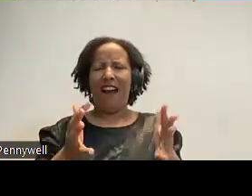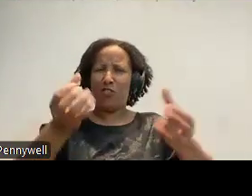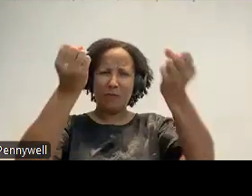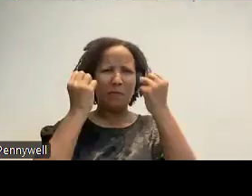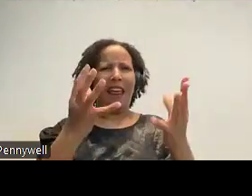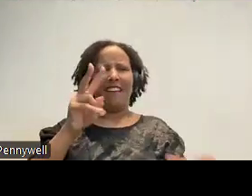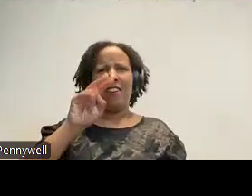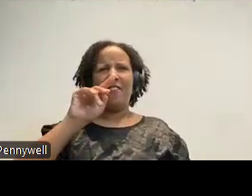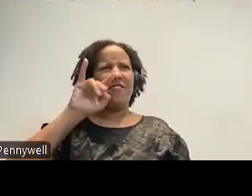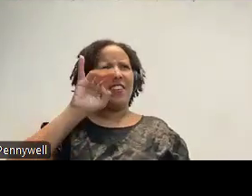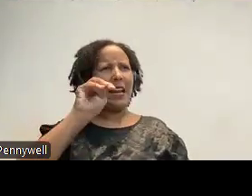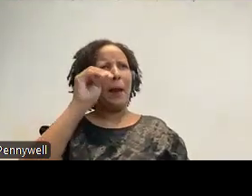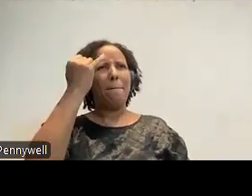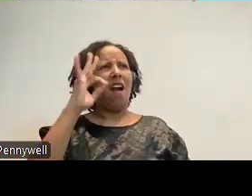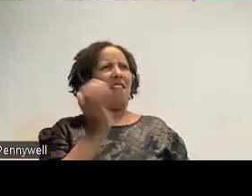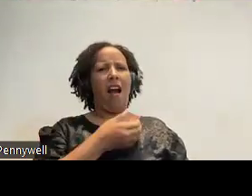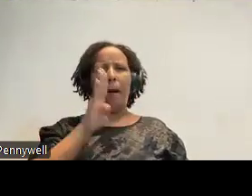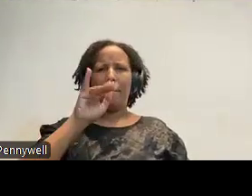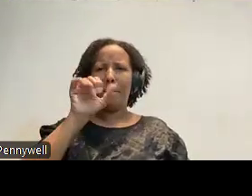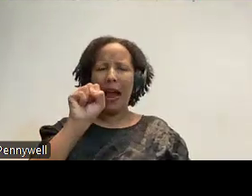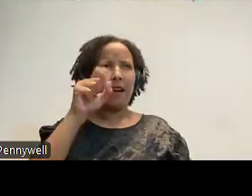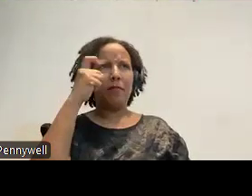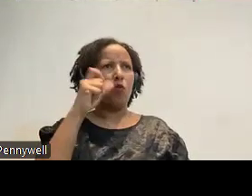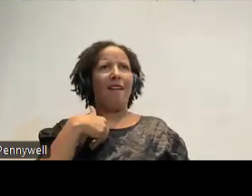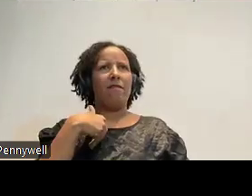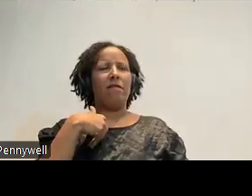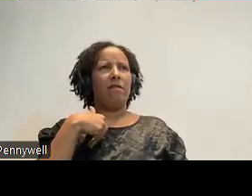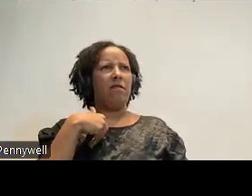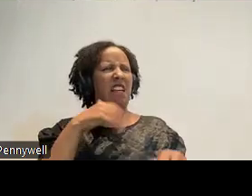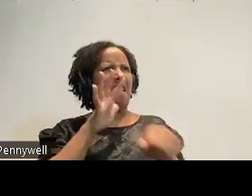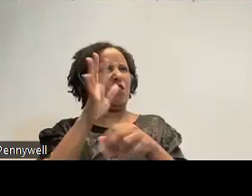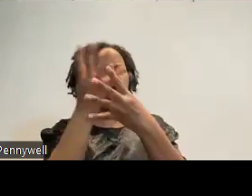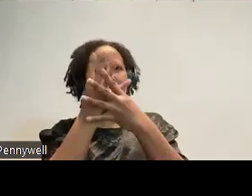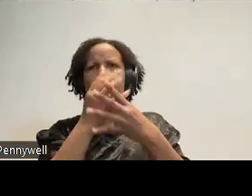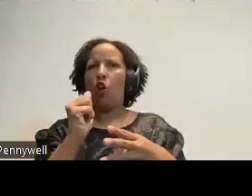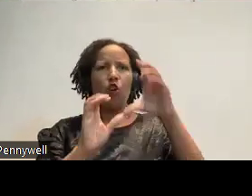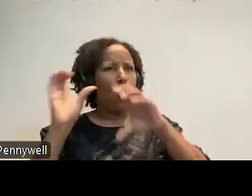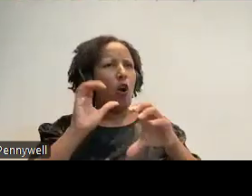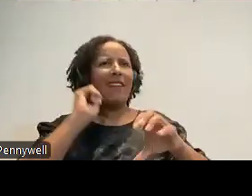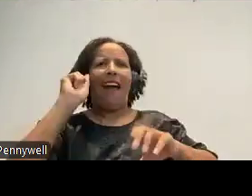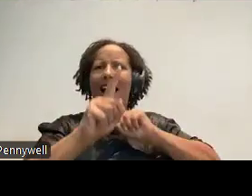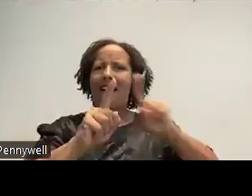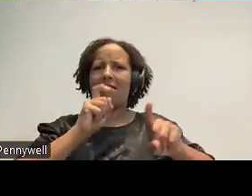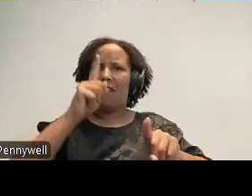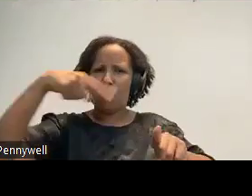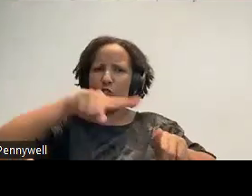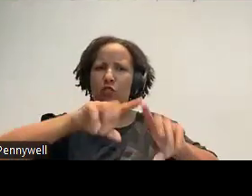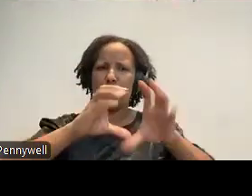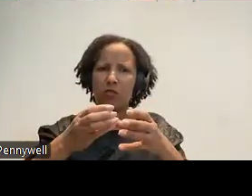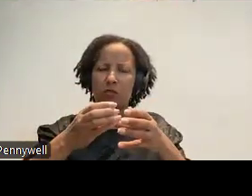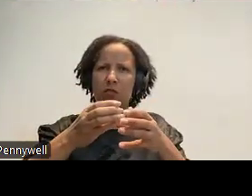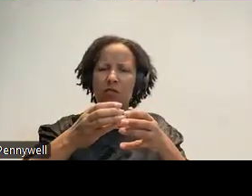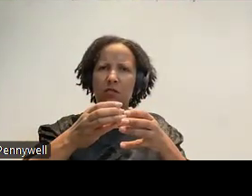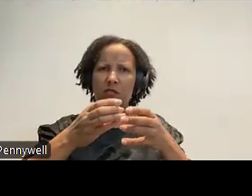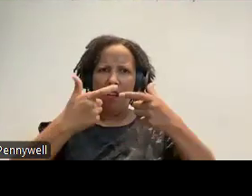a lack of screening and actively looking and asking these individuals. The number one thing